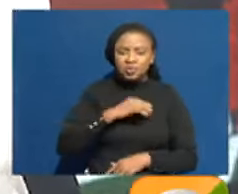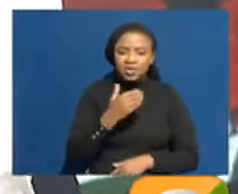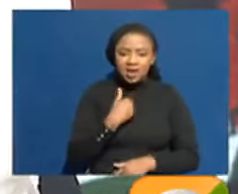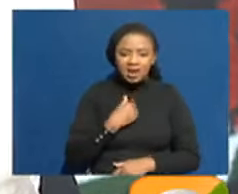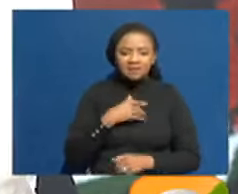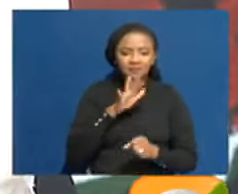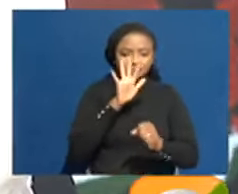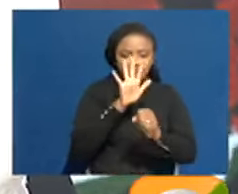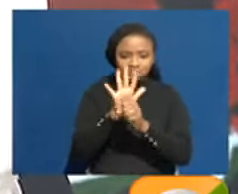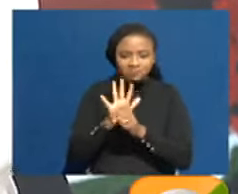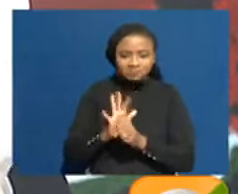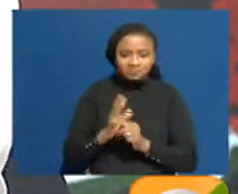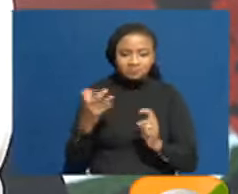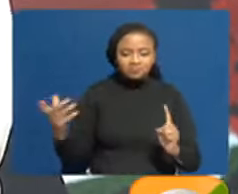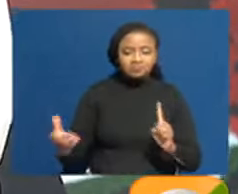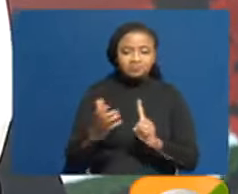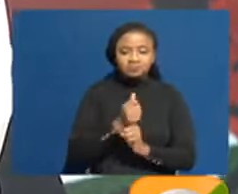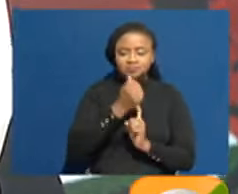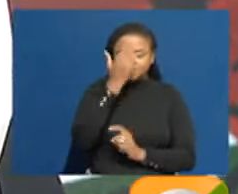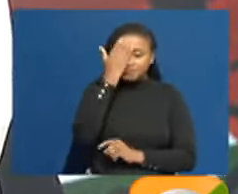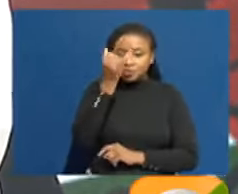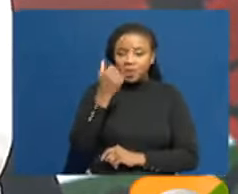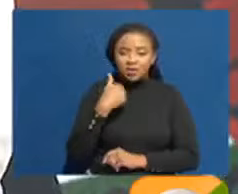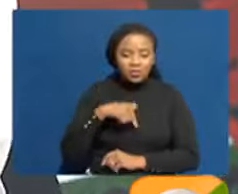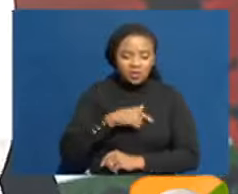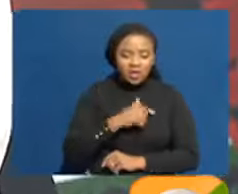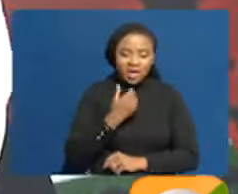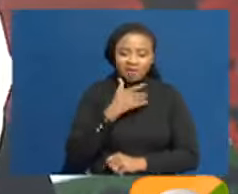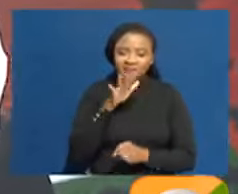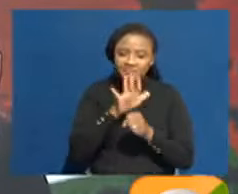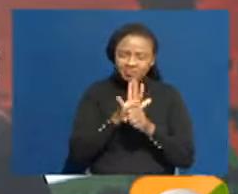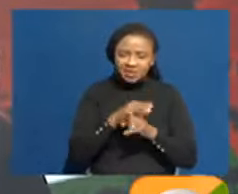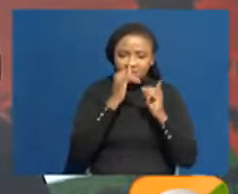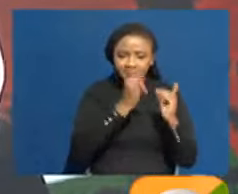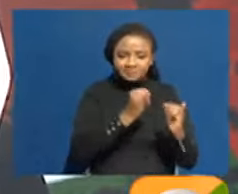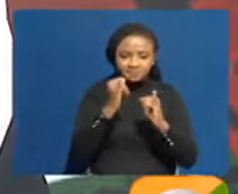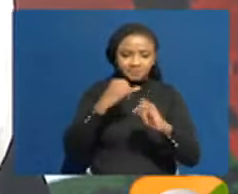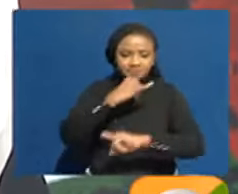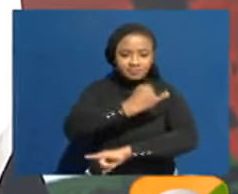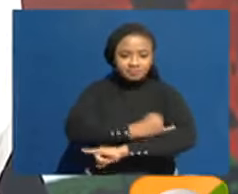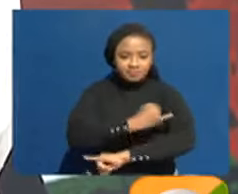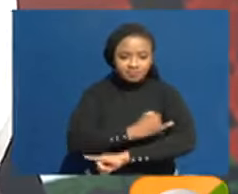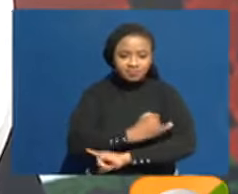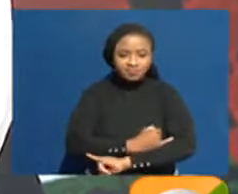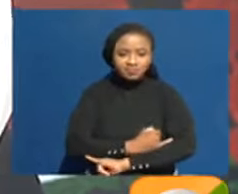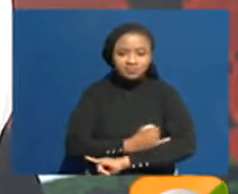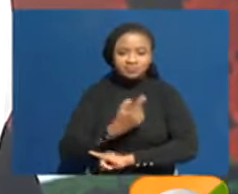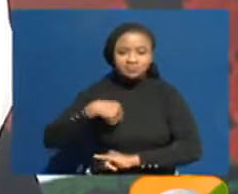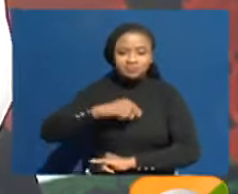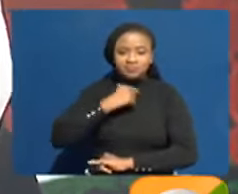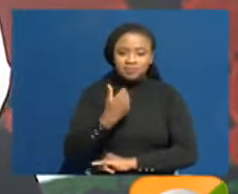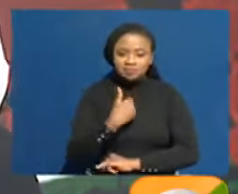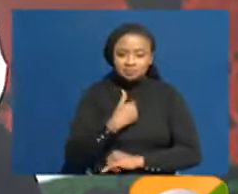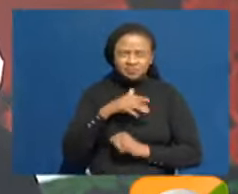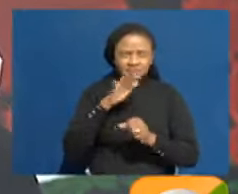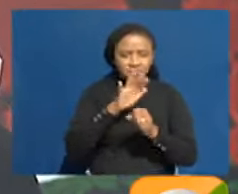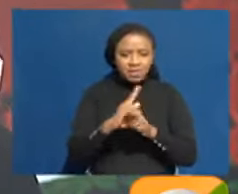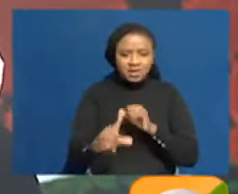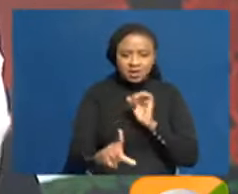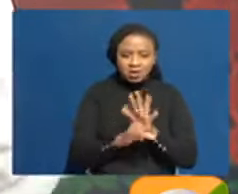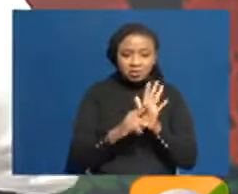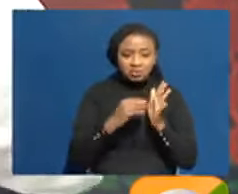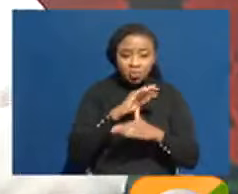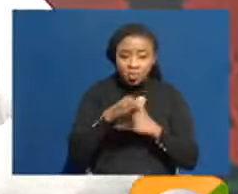So, for example, as I told you, we have very many new institutions. Mm-hmm. All of them required implementation. We have hundreds of laws. All of them